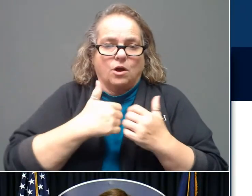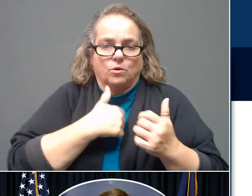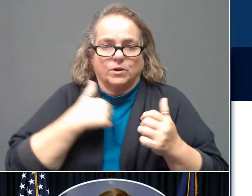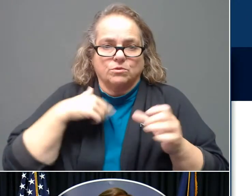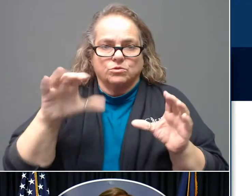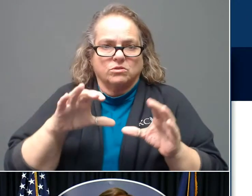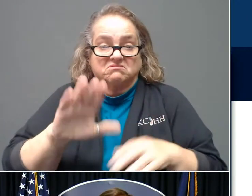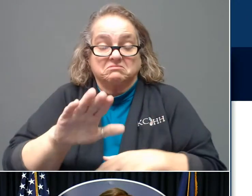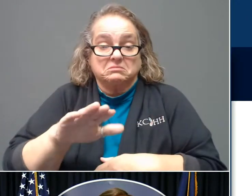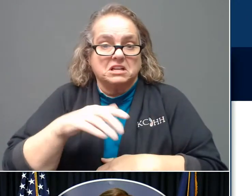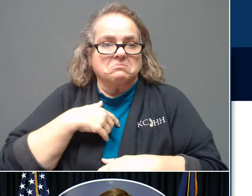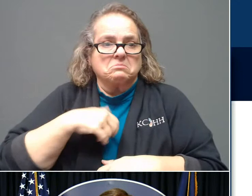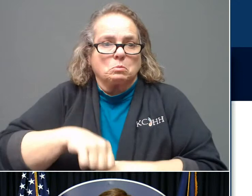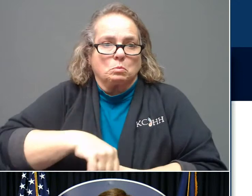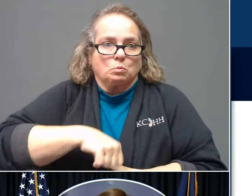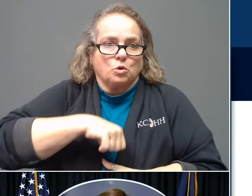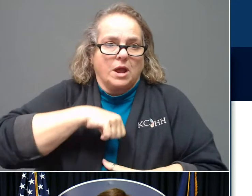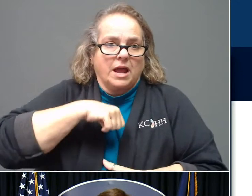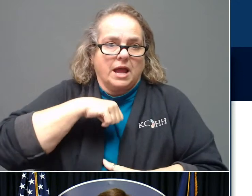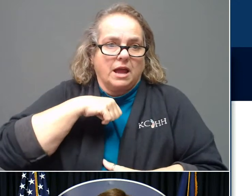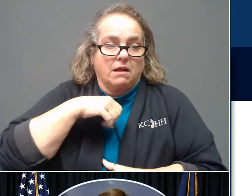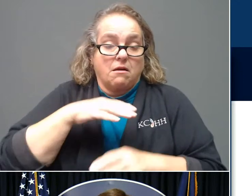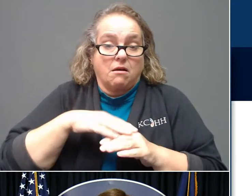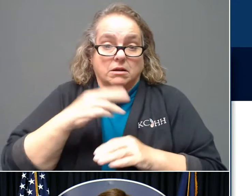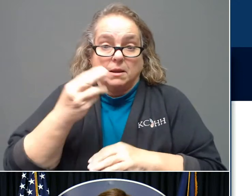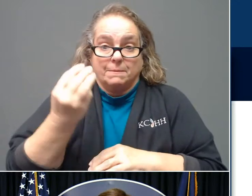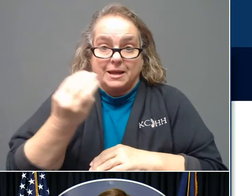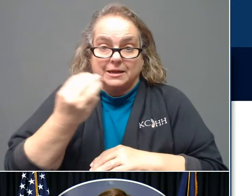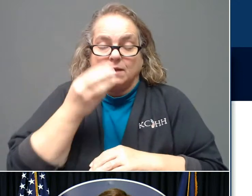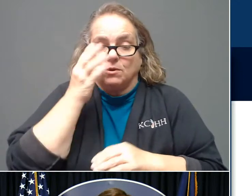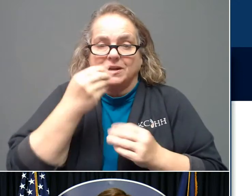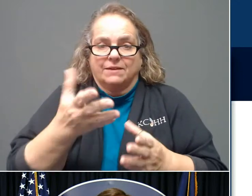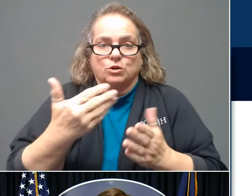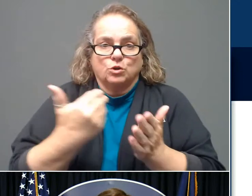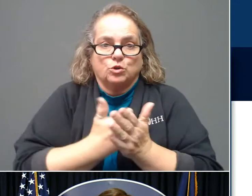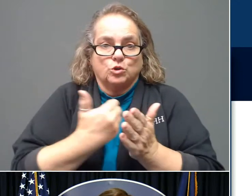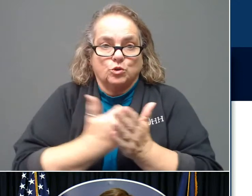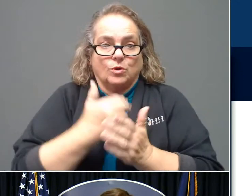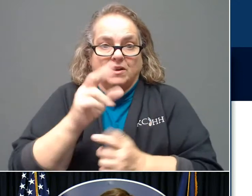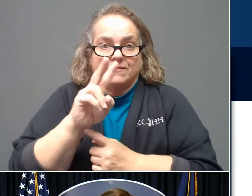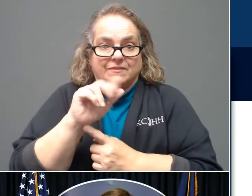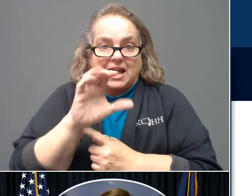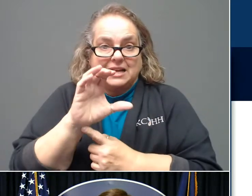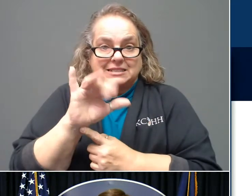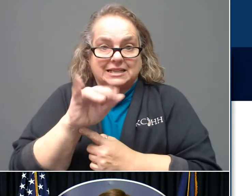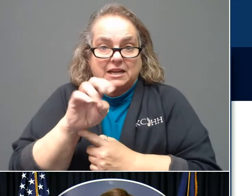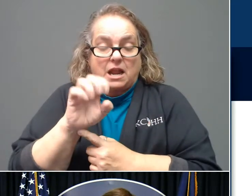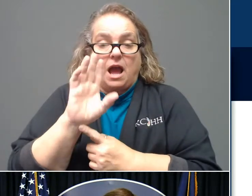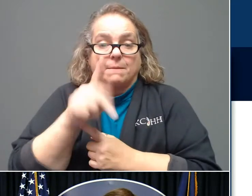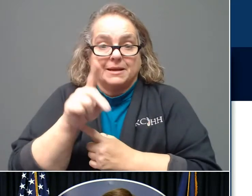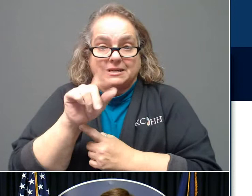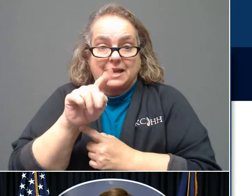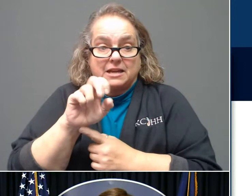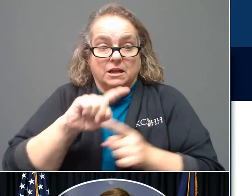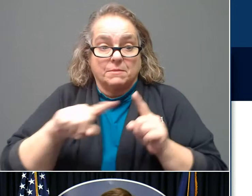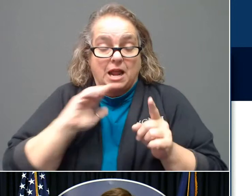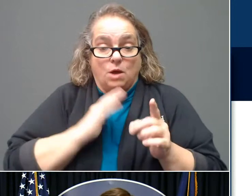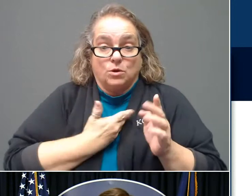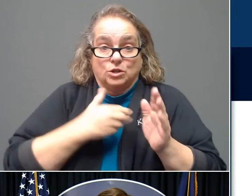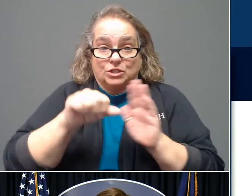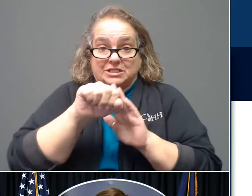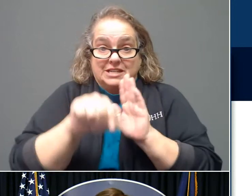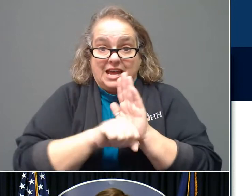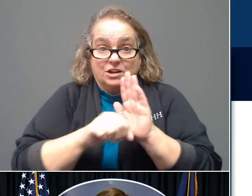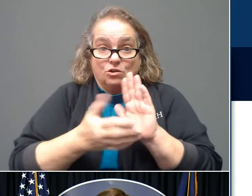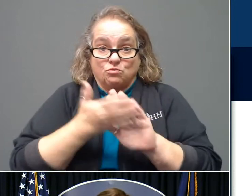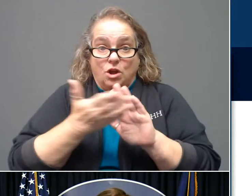And on Monday, we'll give you a new vaccine update. But in our state-run program, where the federal government hadn't contracted with